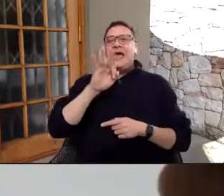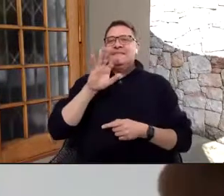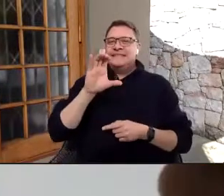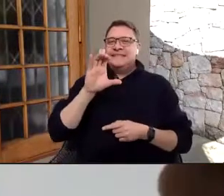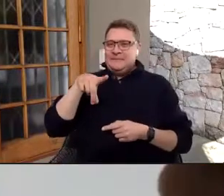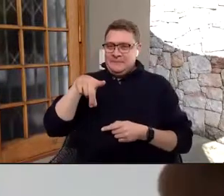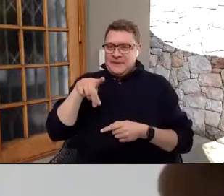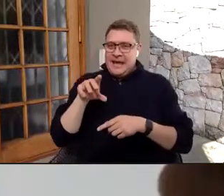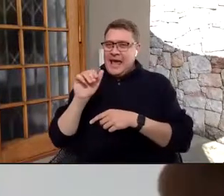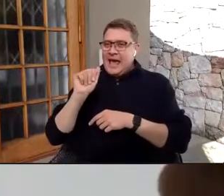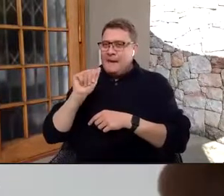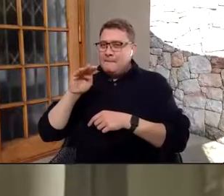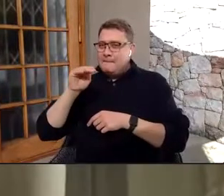film